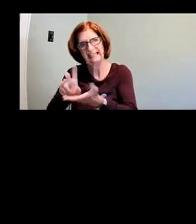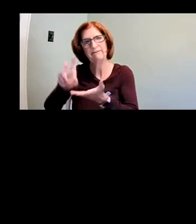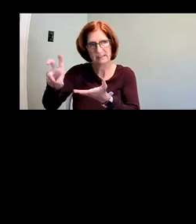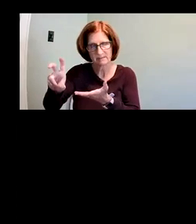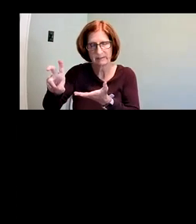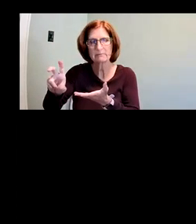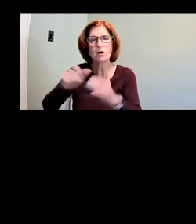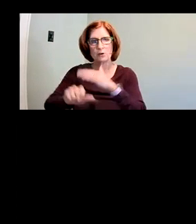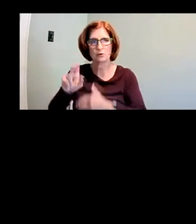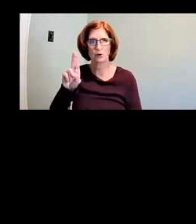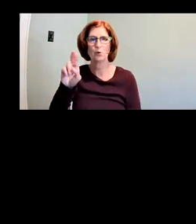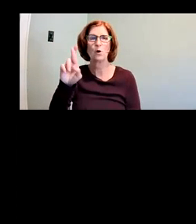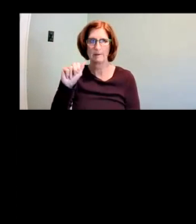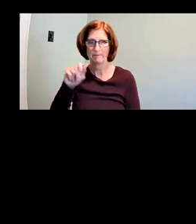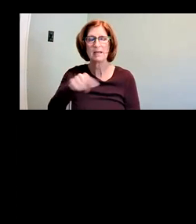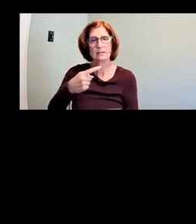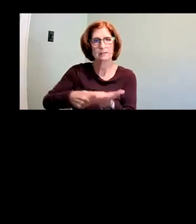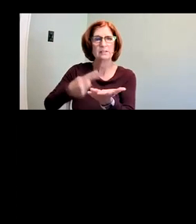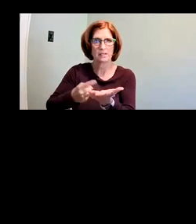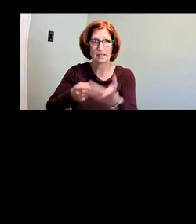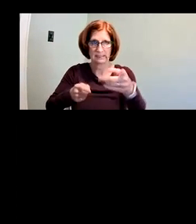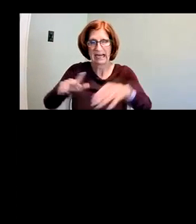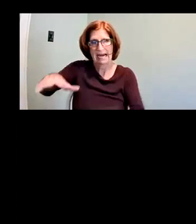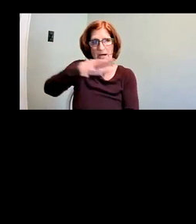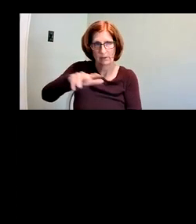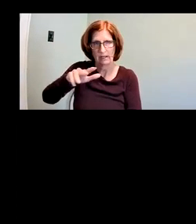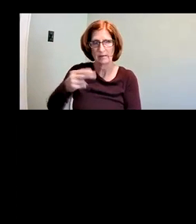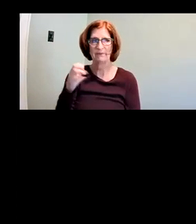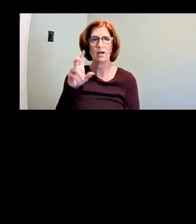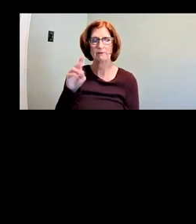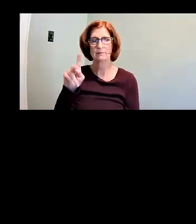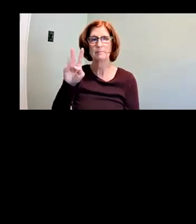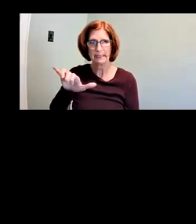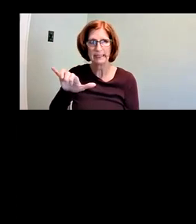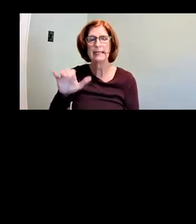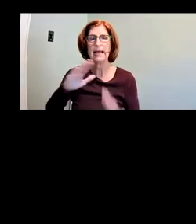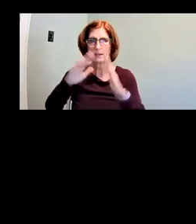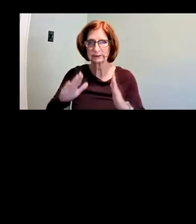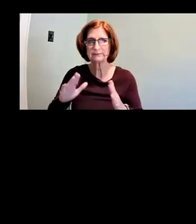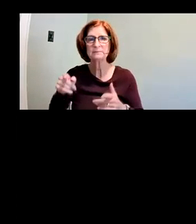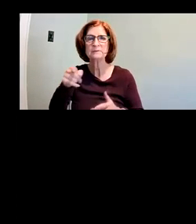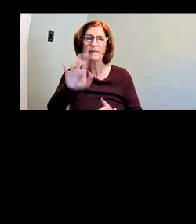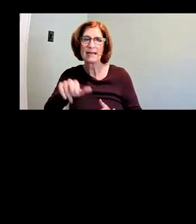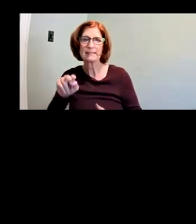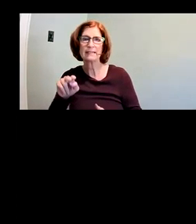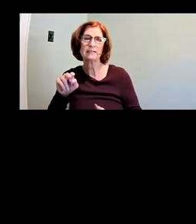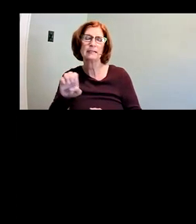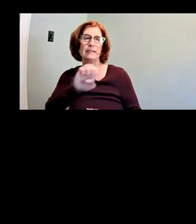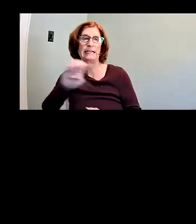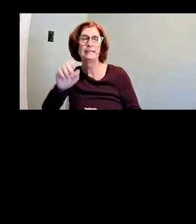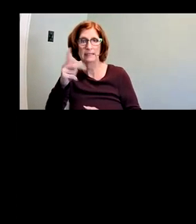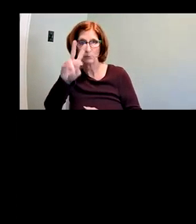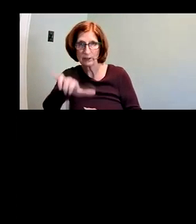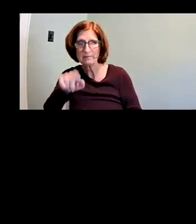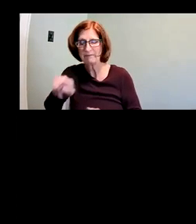URA. And I'm going to discuss Harvard Beatty Housing, a project that's located at 121 North Beatty Street in East Liberty. and